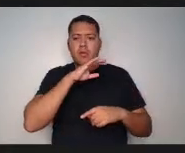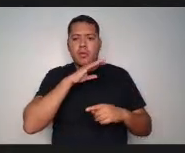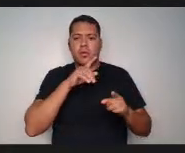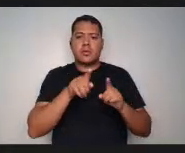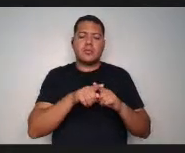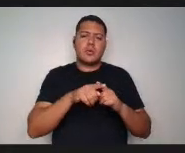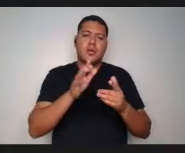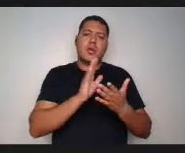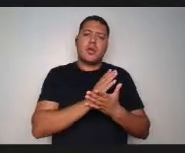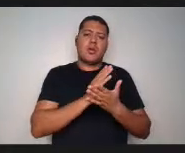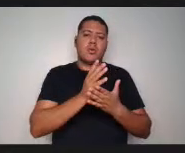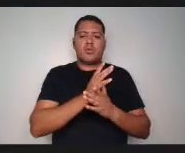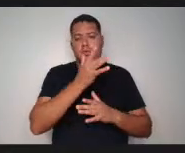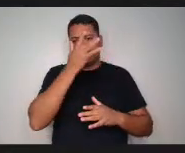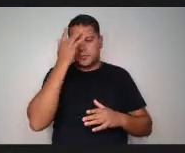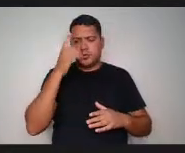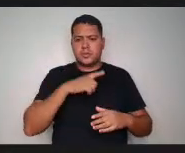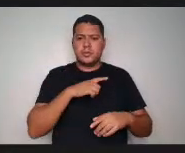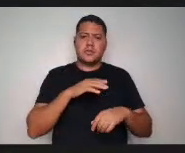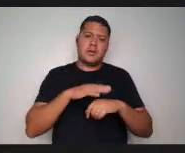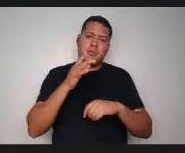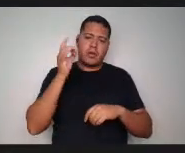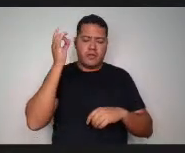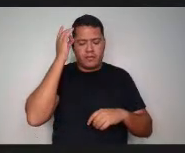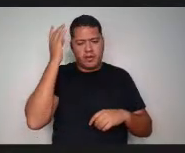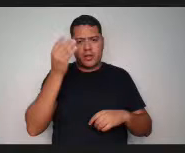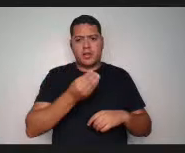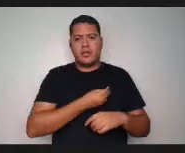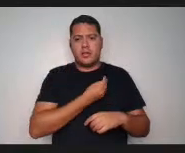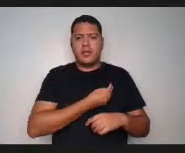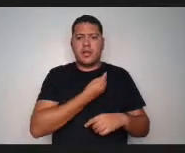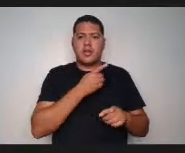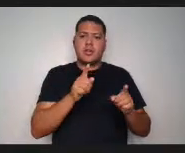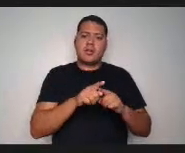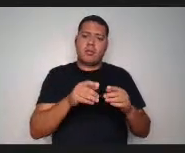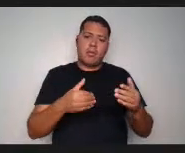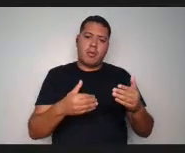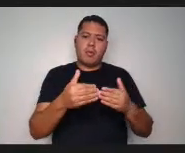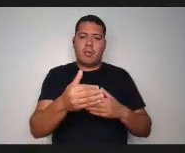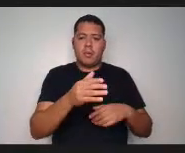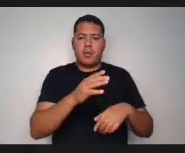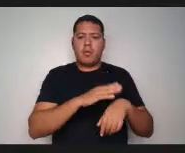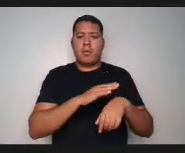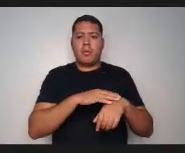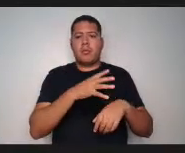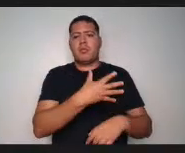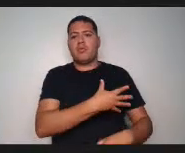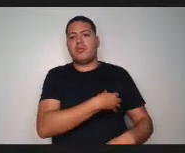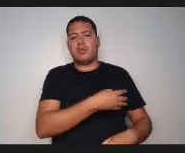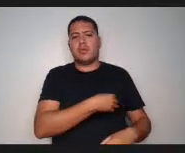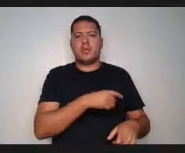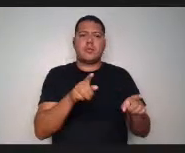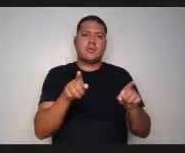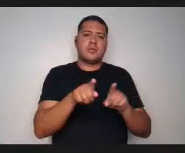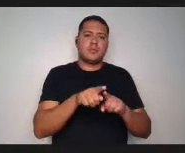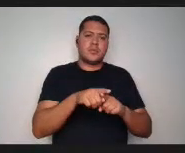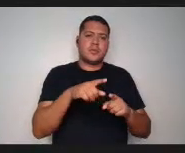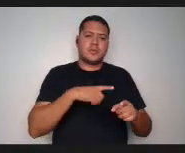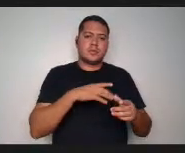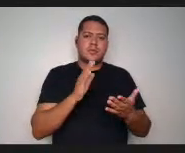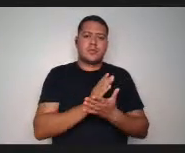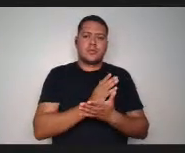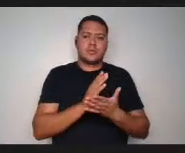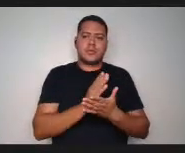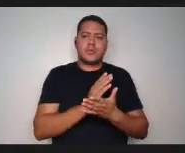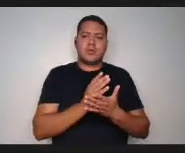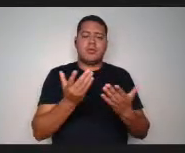found ourselves at home with our children, which had its stressors, but also had its moments of pleasure where